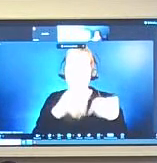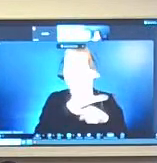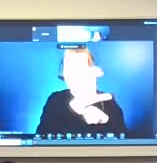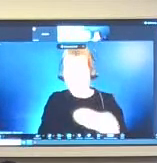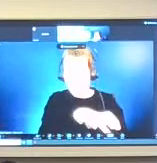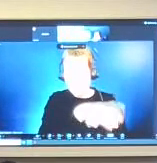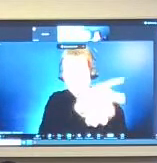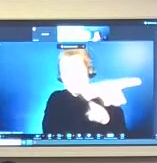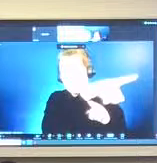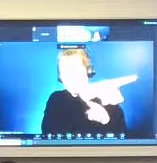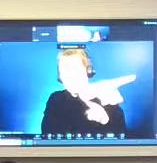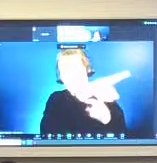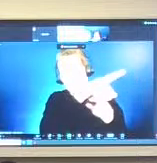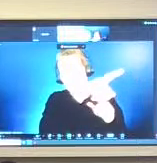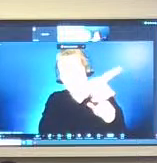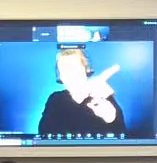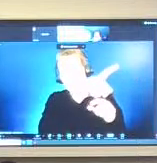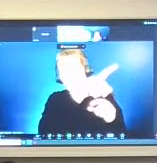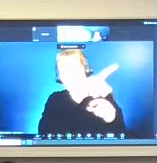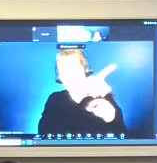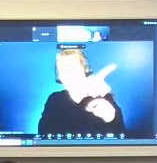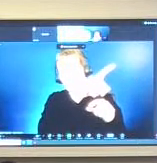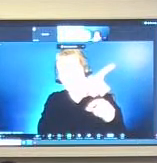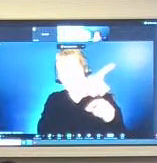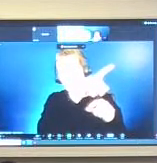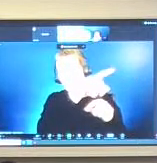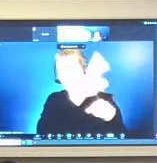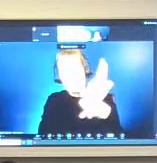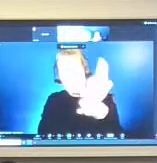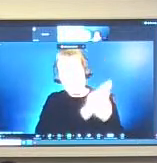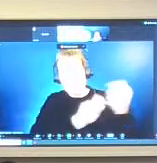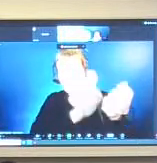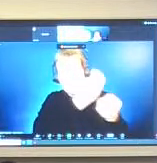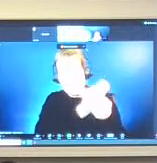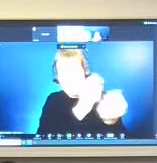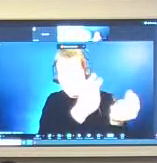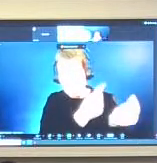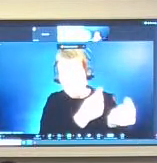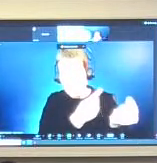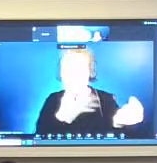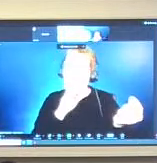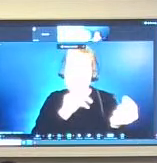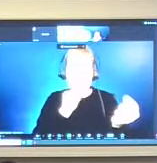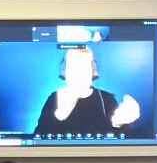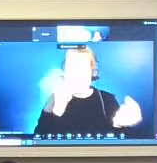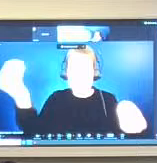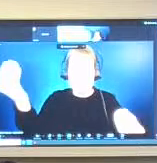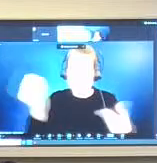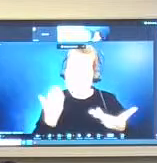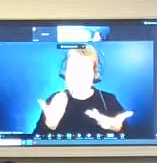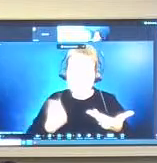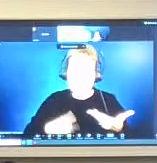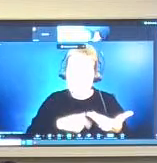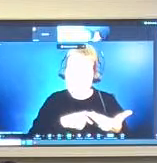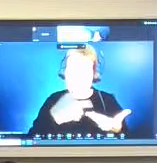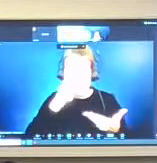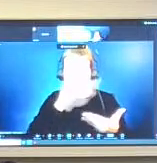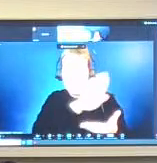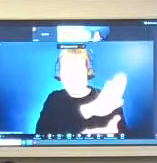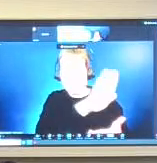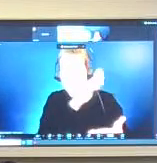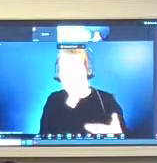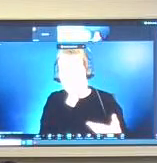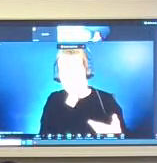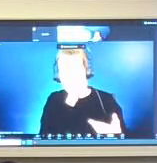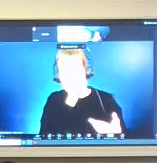don't just share that with us because that's a private matter of a individual private business and what they're